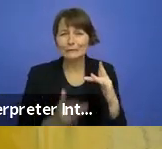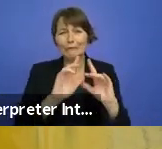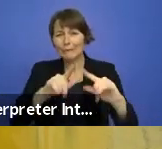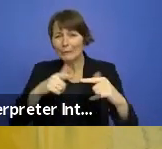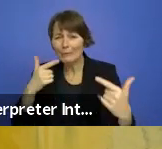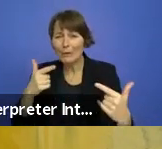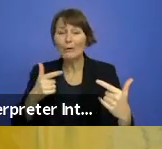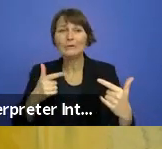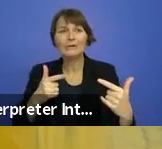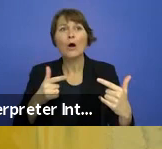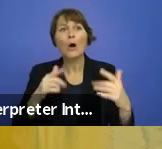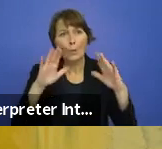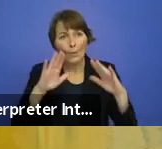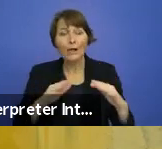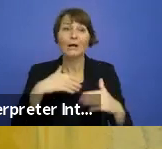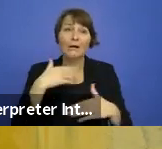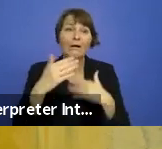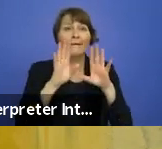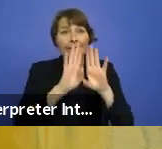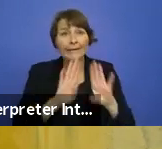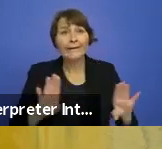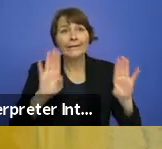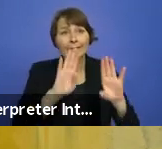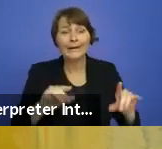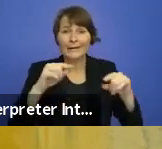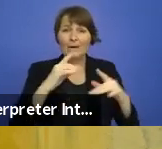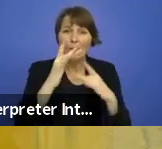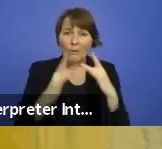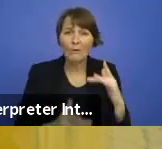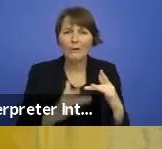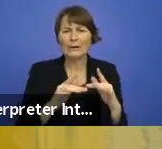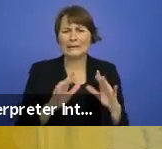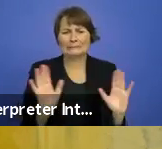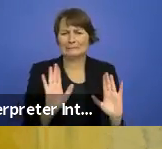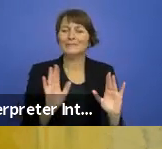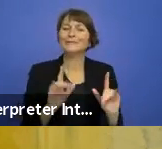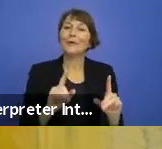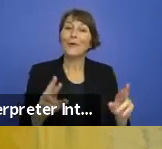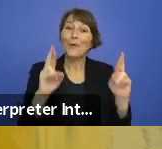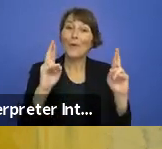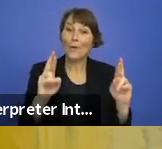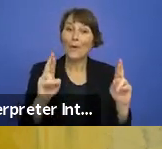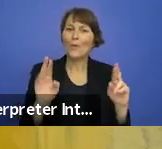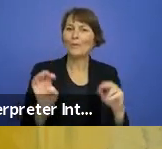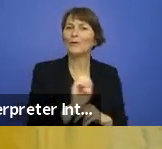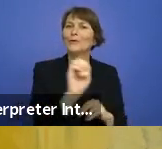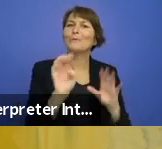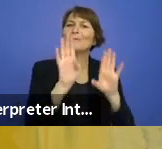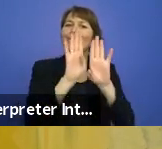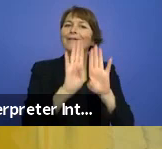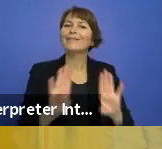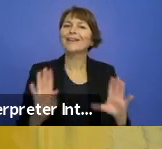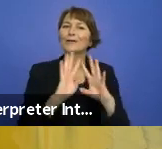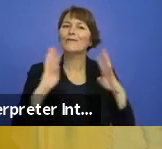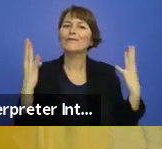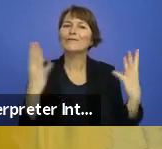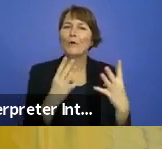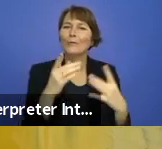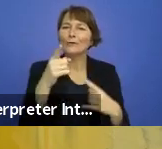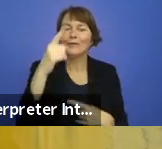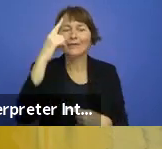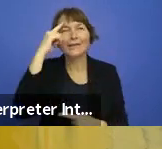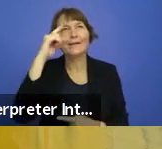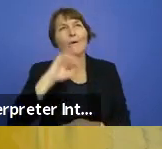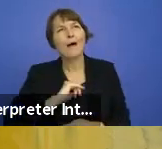Deshalb hoffe ich, dass Sie sich beim Europäischen Theaterforum über Wege austauschen können, um durch die Krise zu kommen